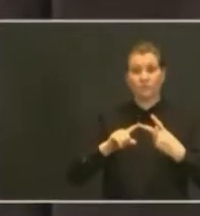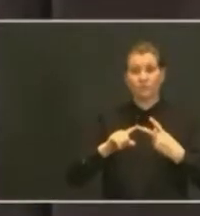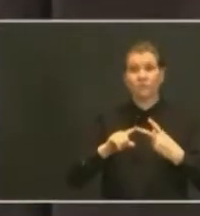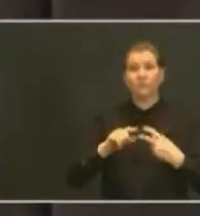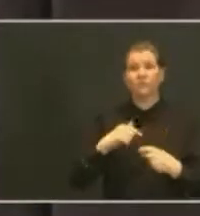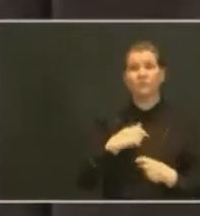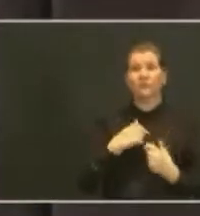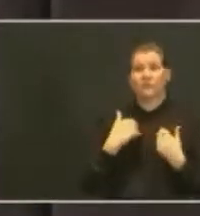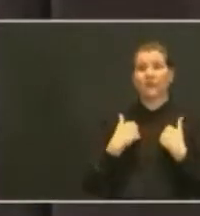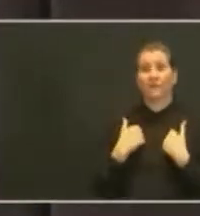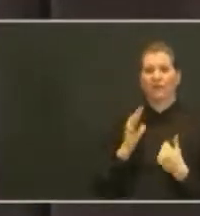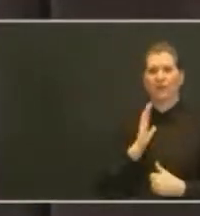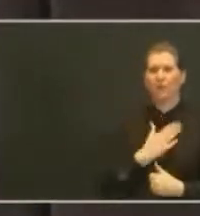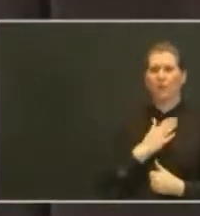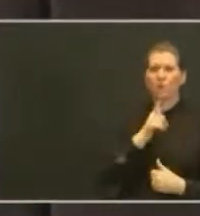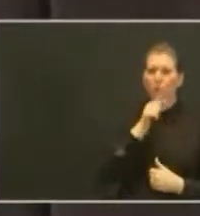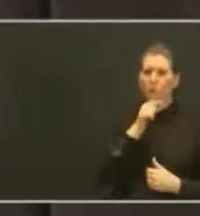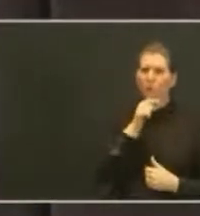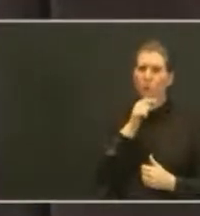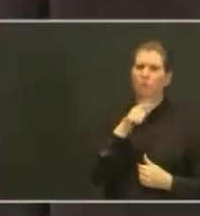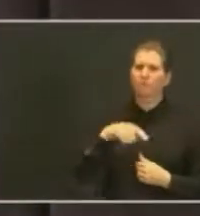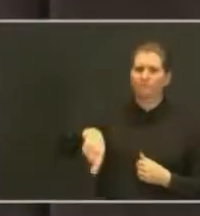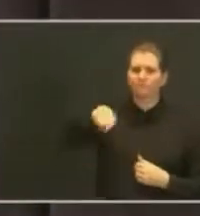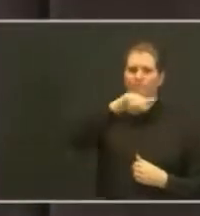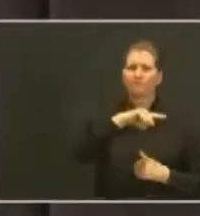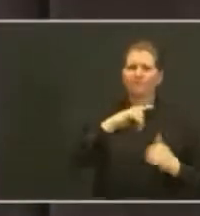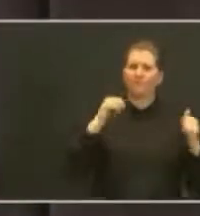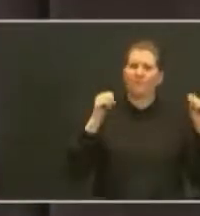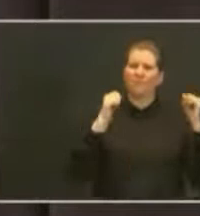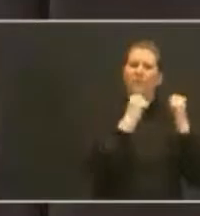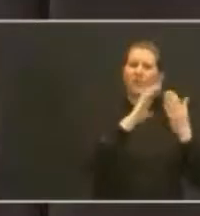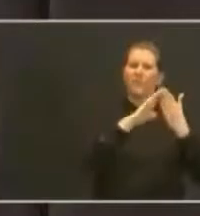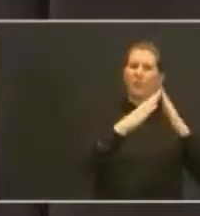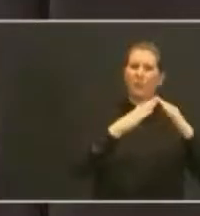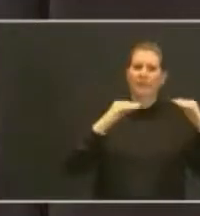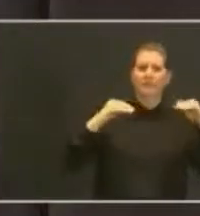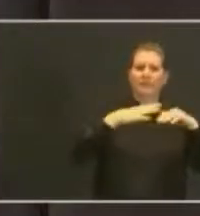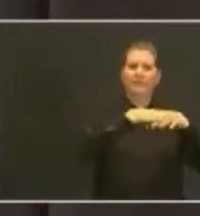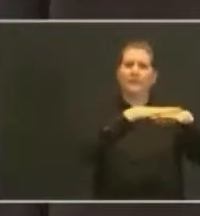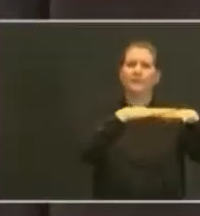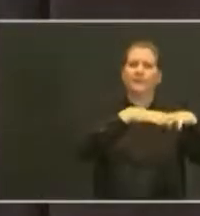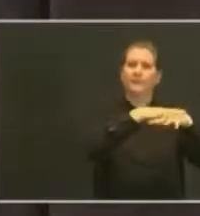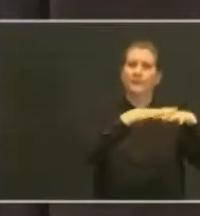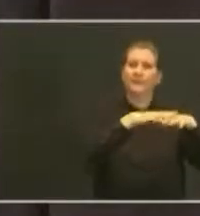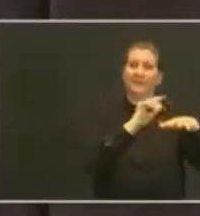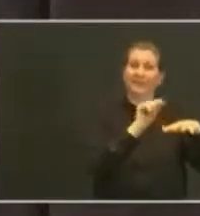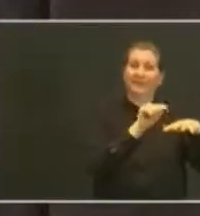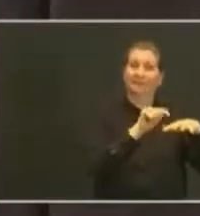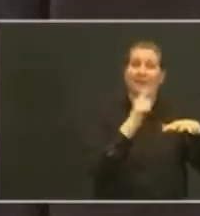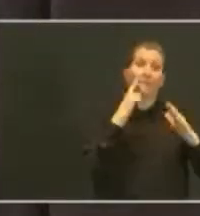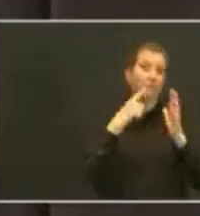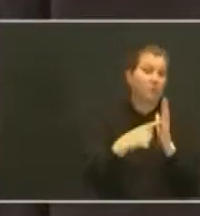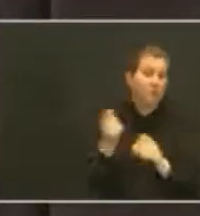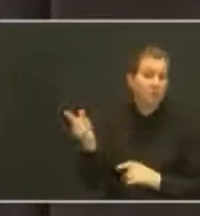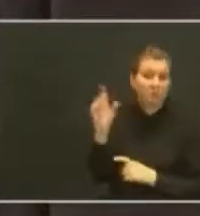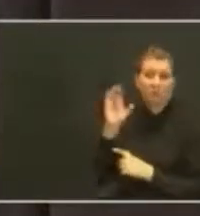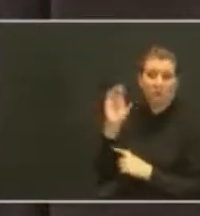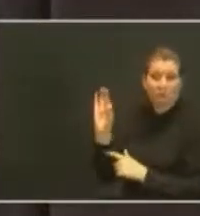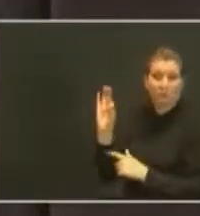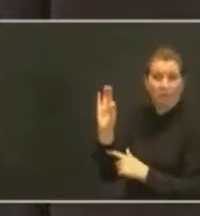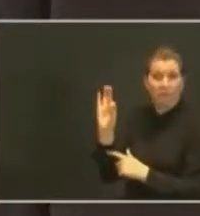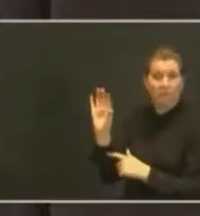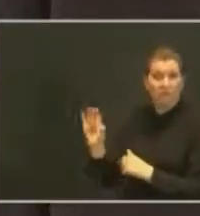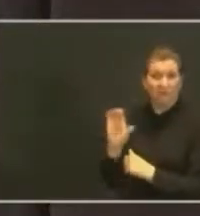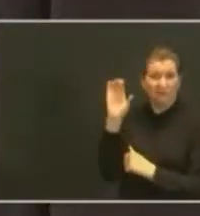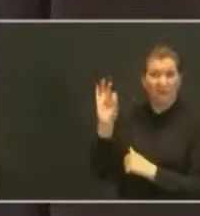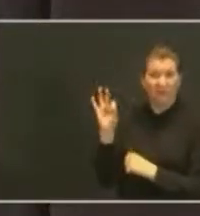community strategy where there are specific zip codes. Central Falls was our starting one. We have